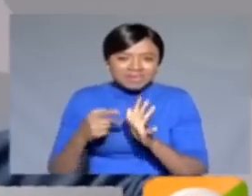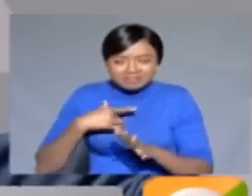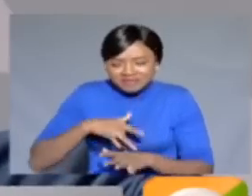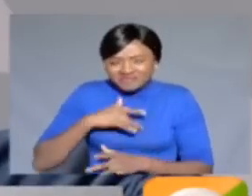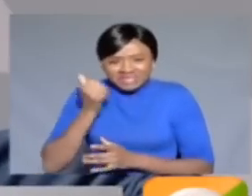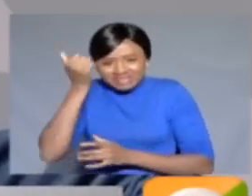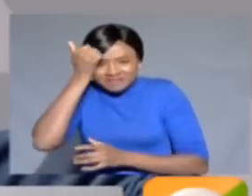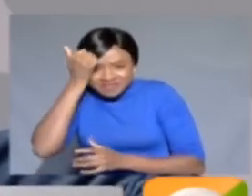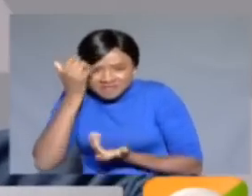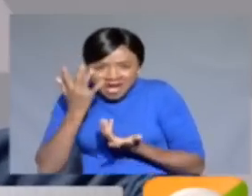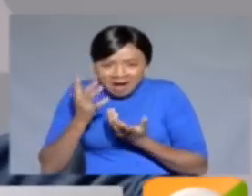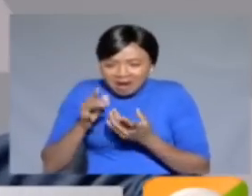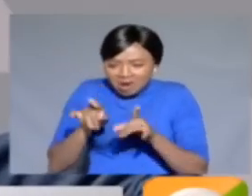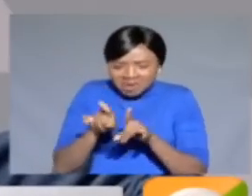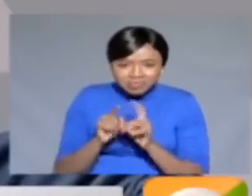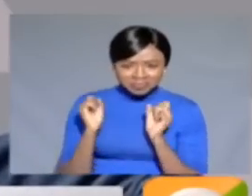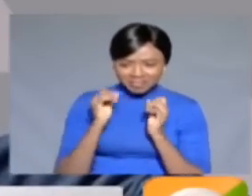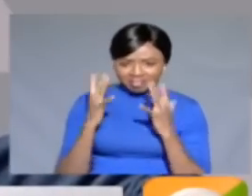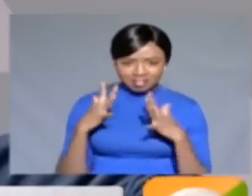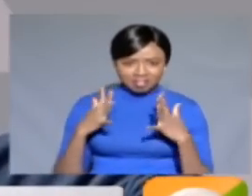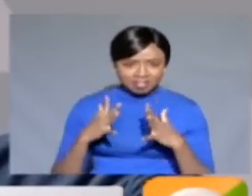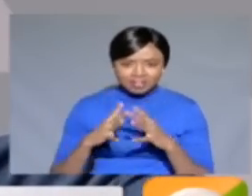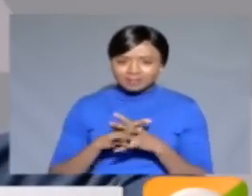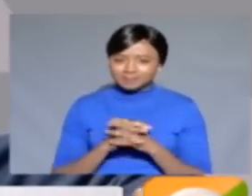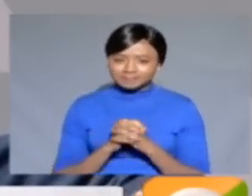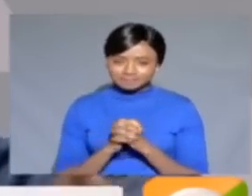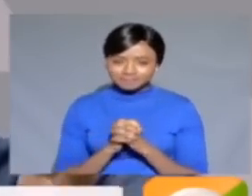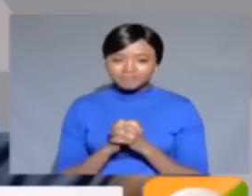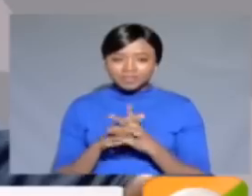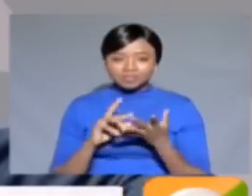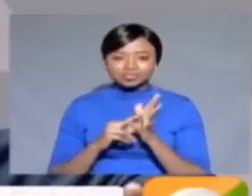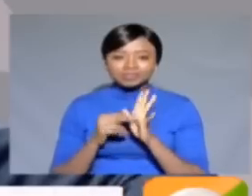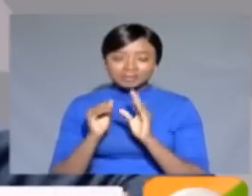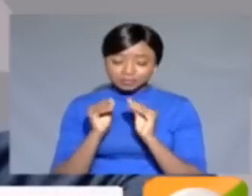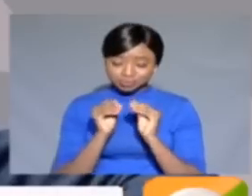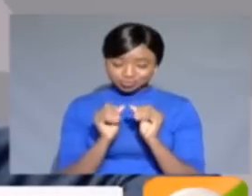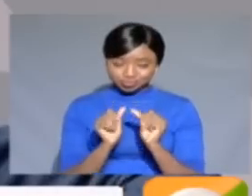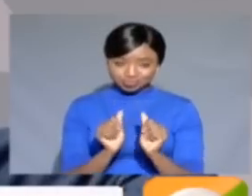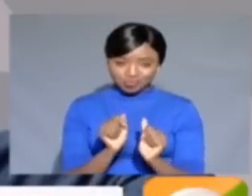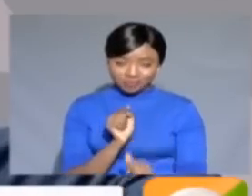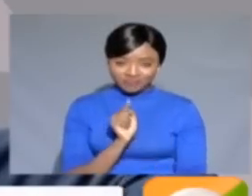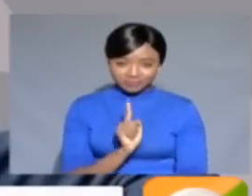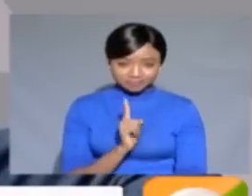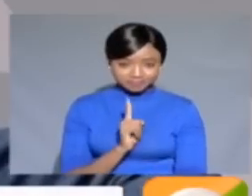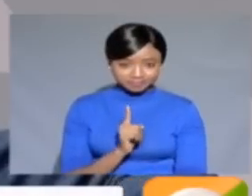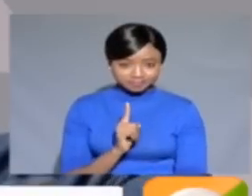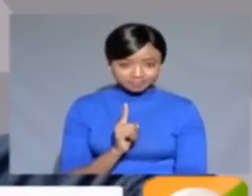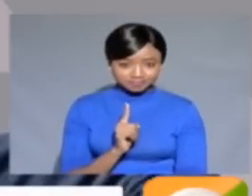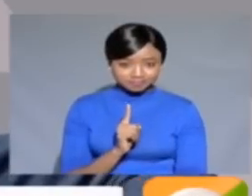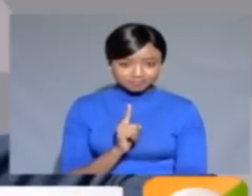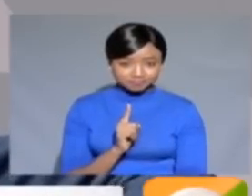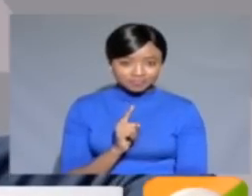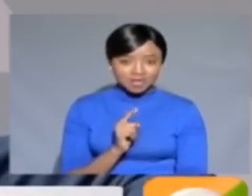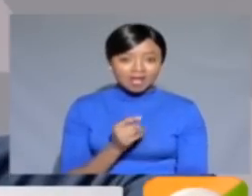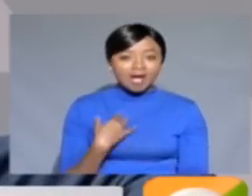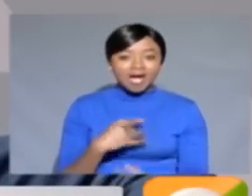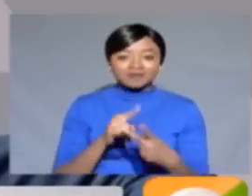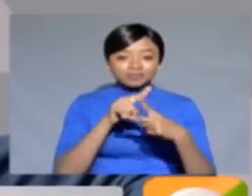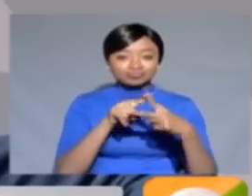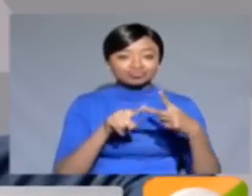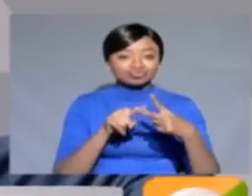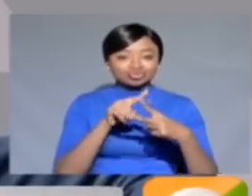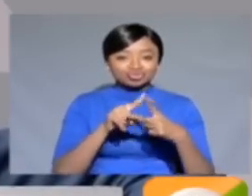temperature. So the first thing you have to do is you have to get rid of the blast cells, which are the cancerous cells. So they put you through two cycles